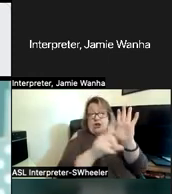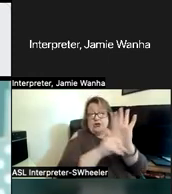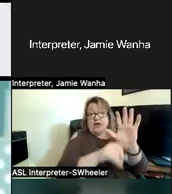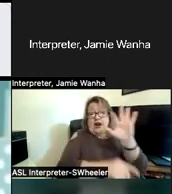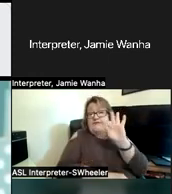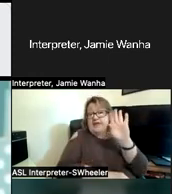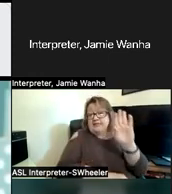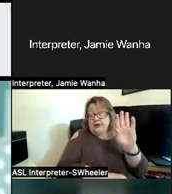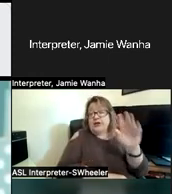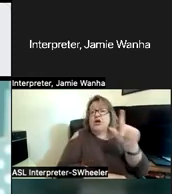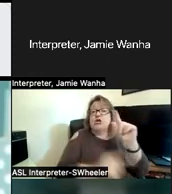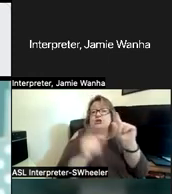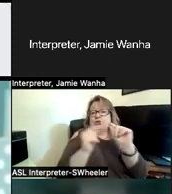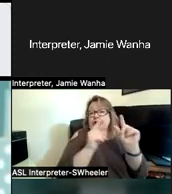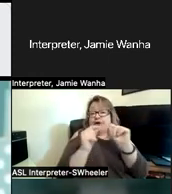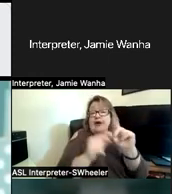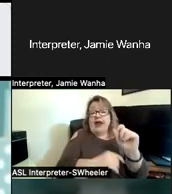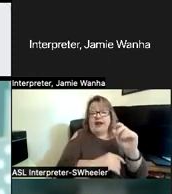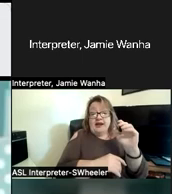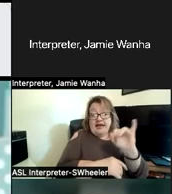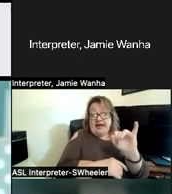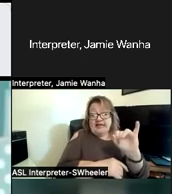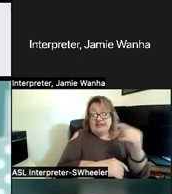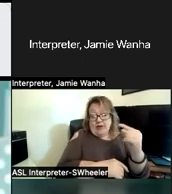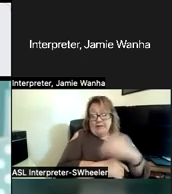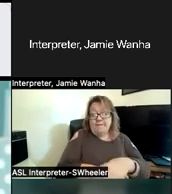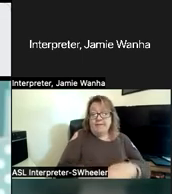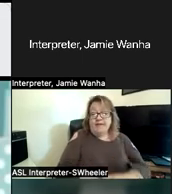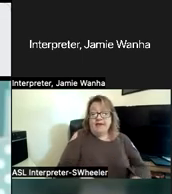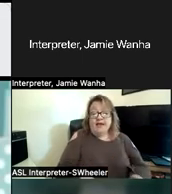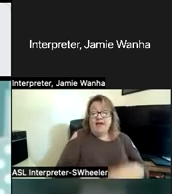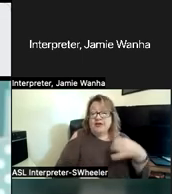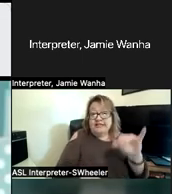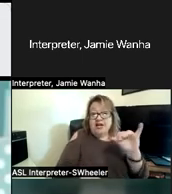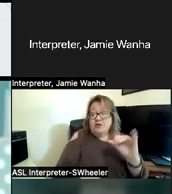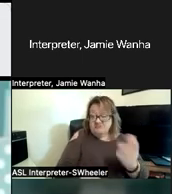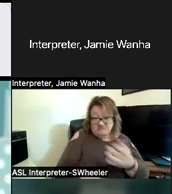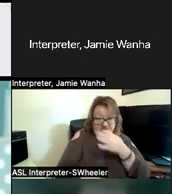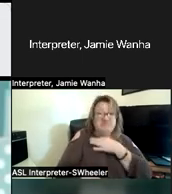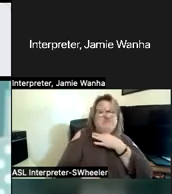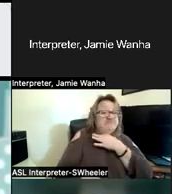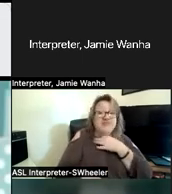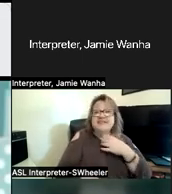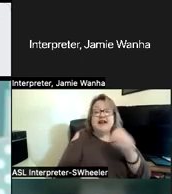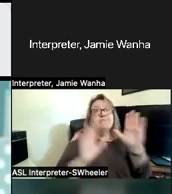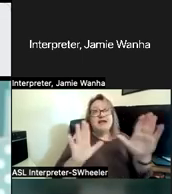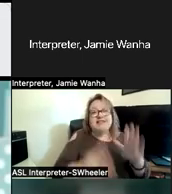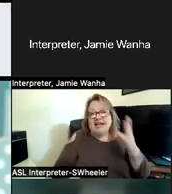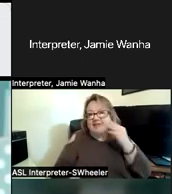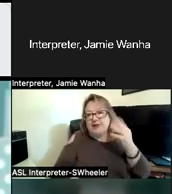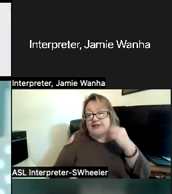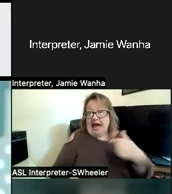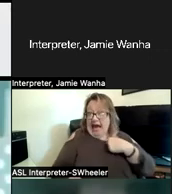Twitter, and Instagram. So those are our handles there. And if you're still up for it, because it is an amazing experience, I myself started